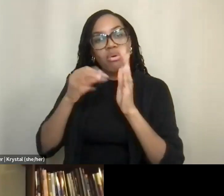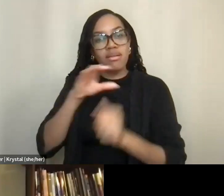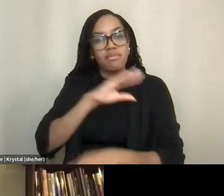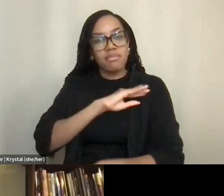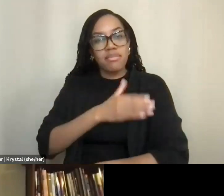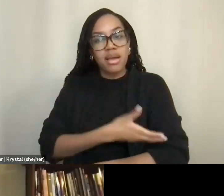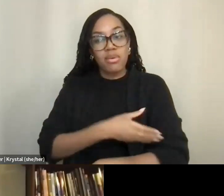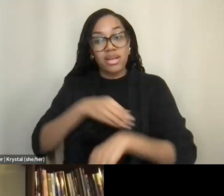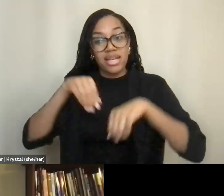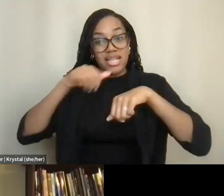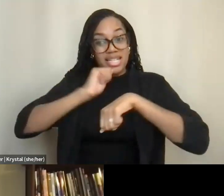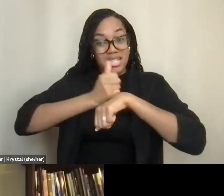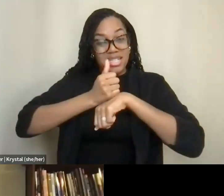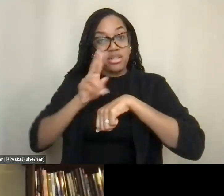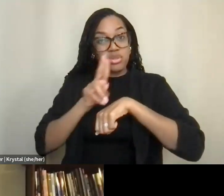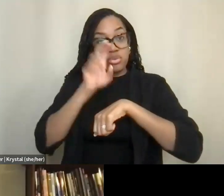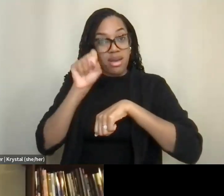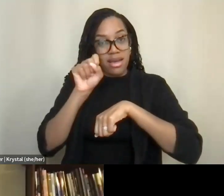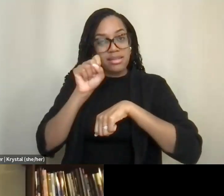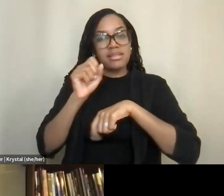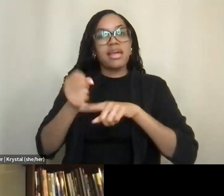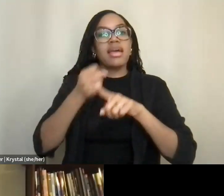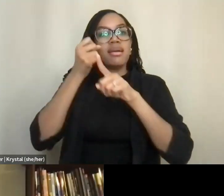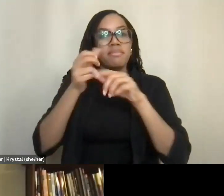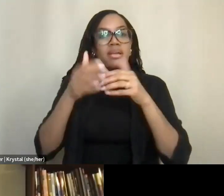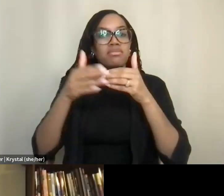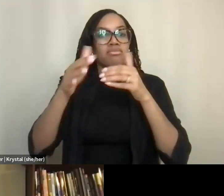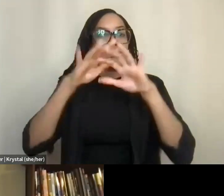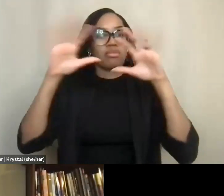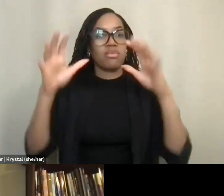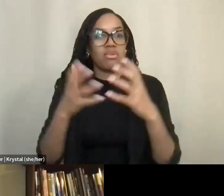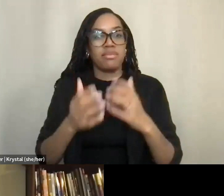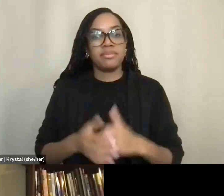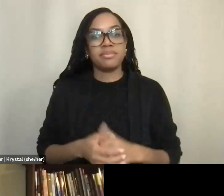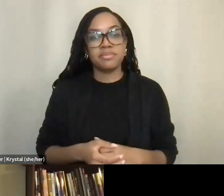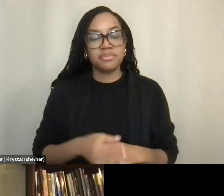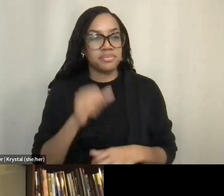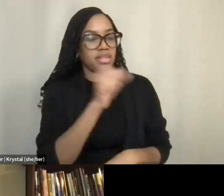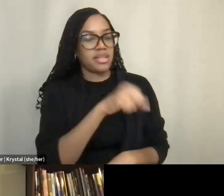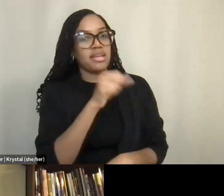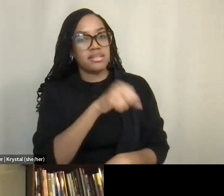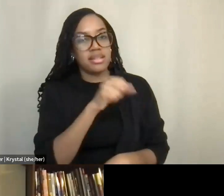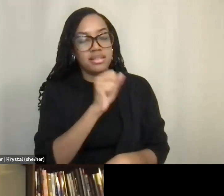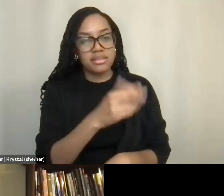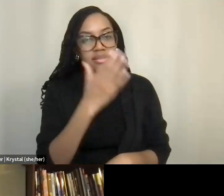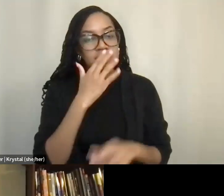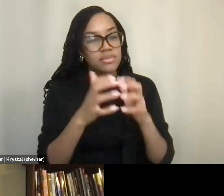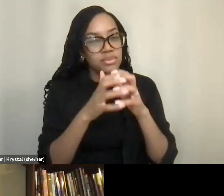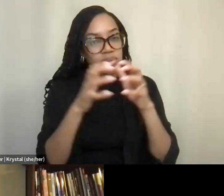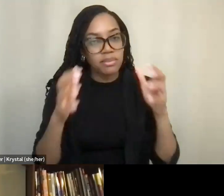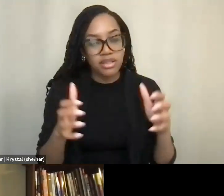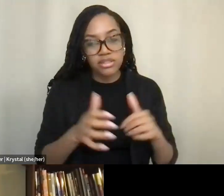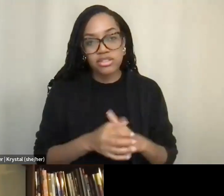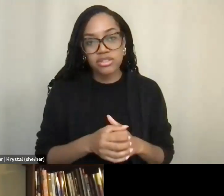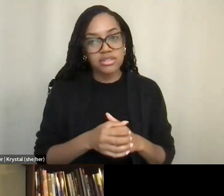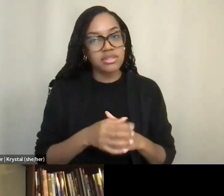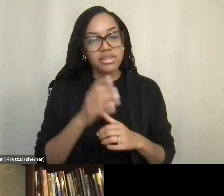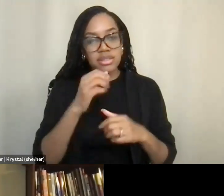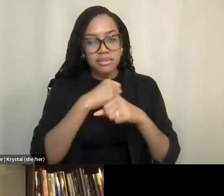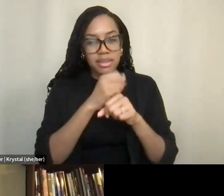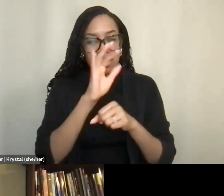in the US for much of the rest of the world. Yes, yes. Thank you so much for making